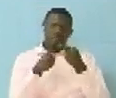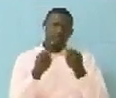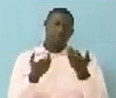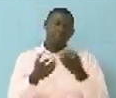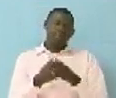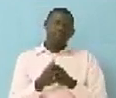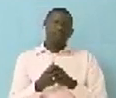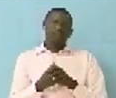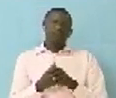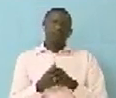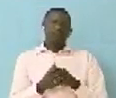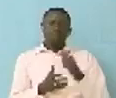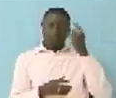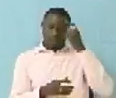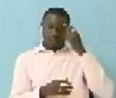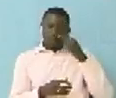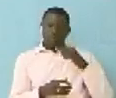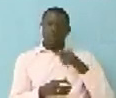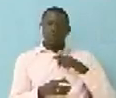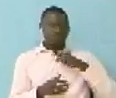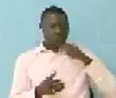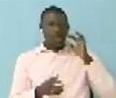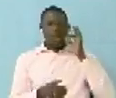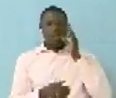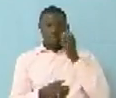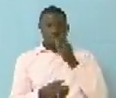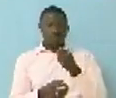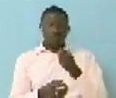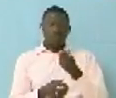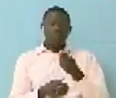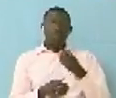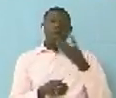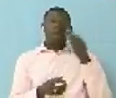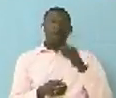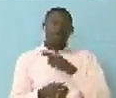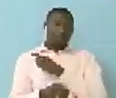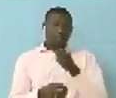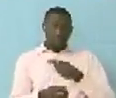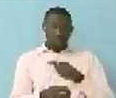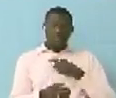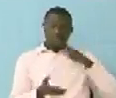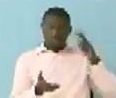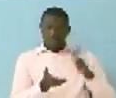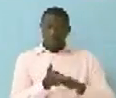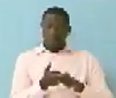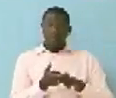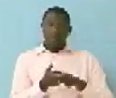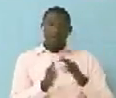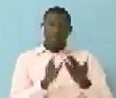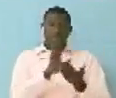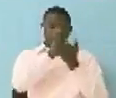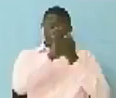Council, I think I already answered you. If they can confirm before this commission, then we take that as the truth. I've